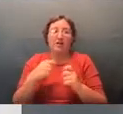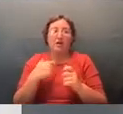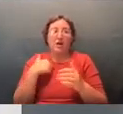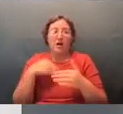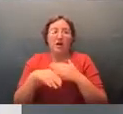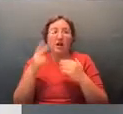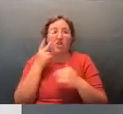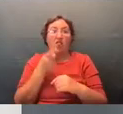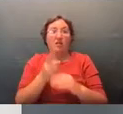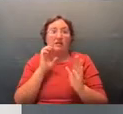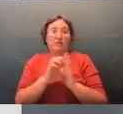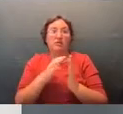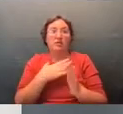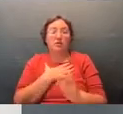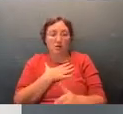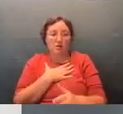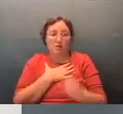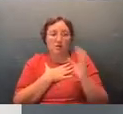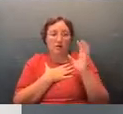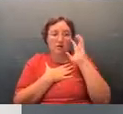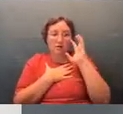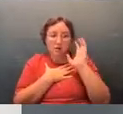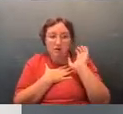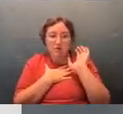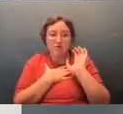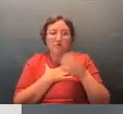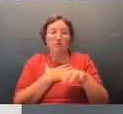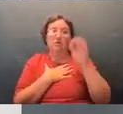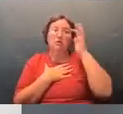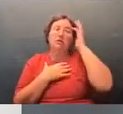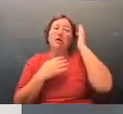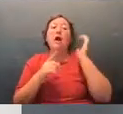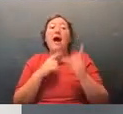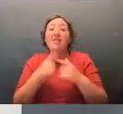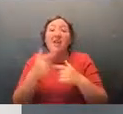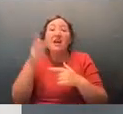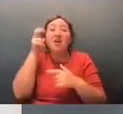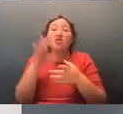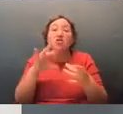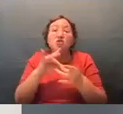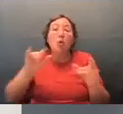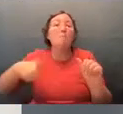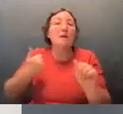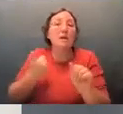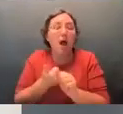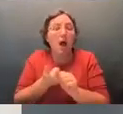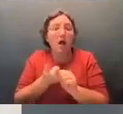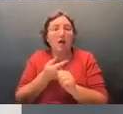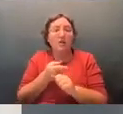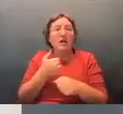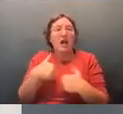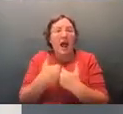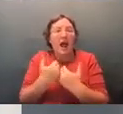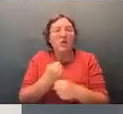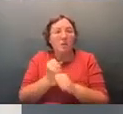saw this picture and I was just blown away by it. And then I heard the interesting story about how you make